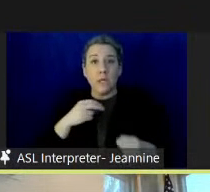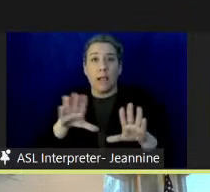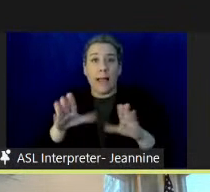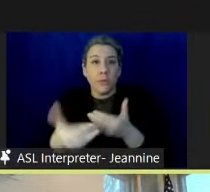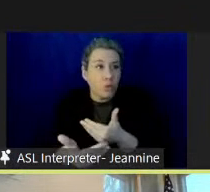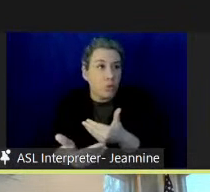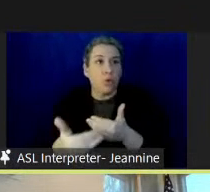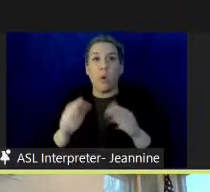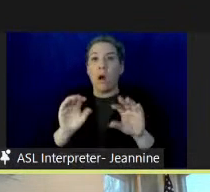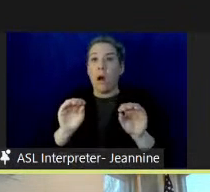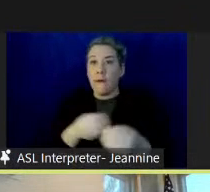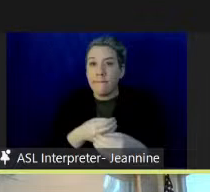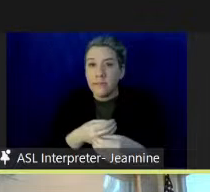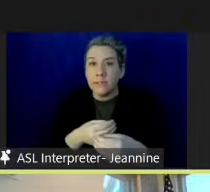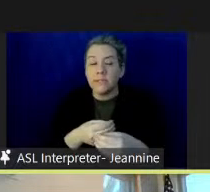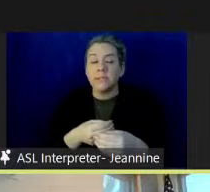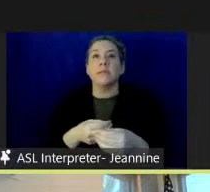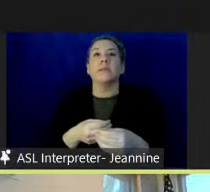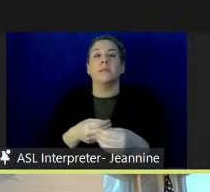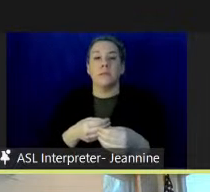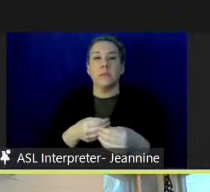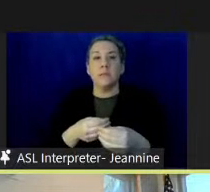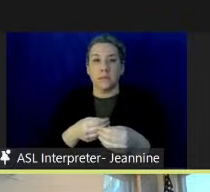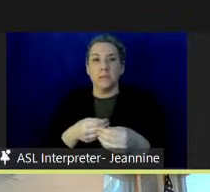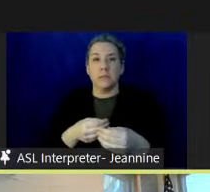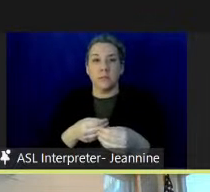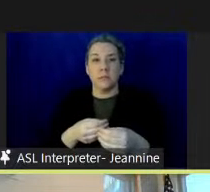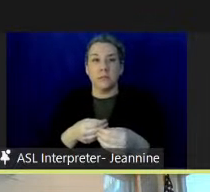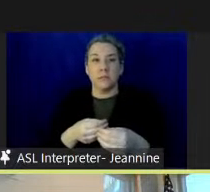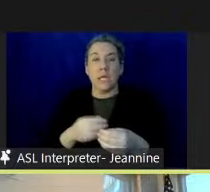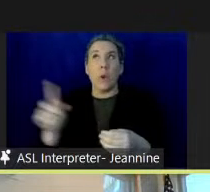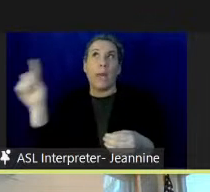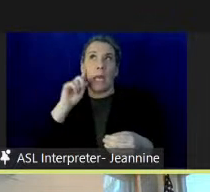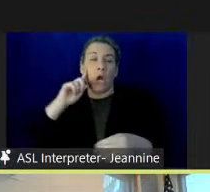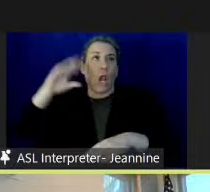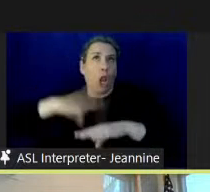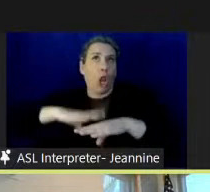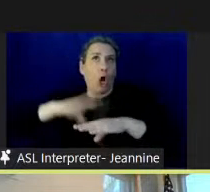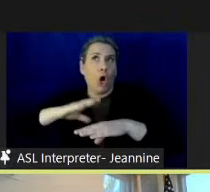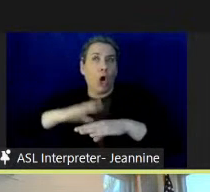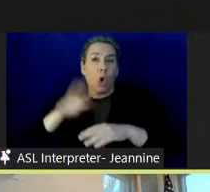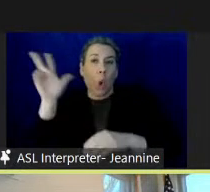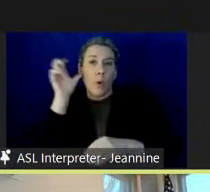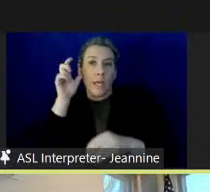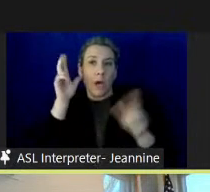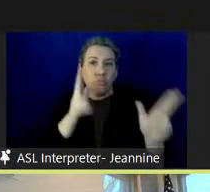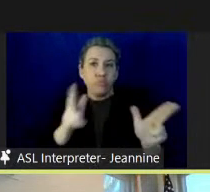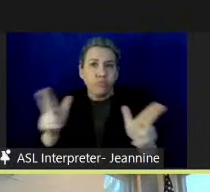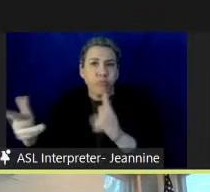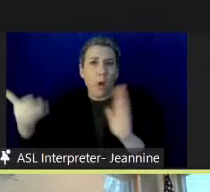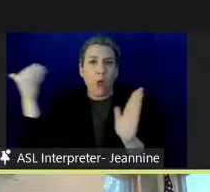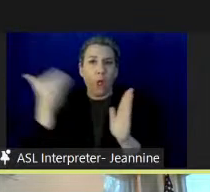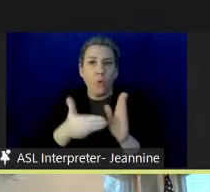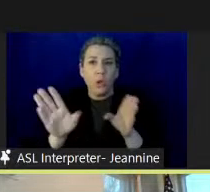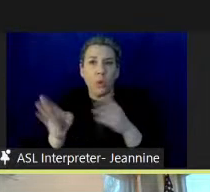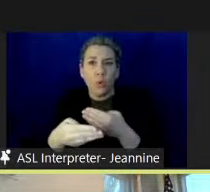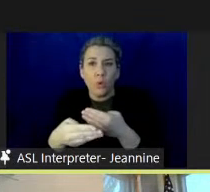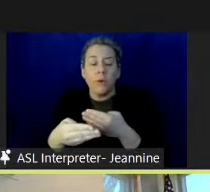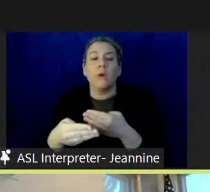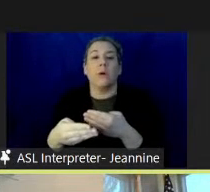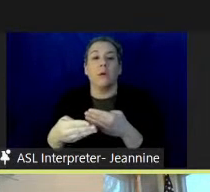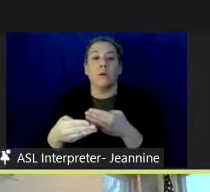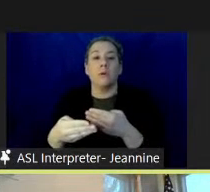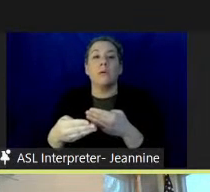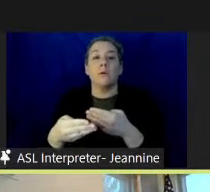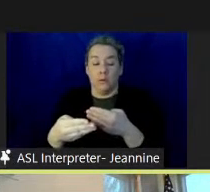or in an office, and we get the alert to lock down, or we hear gunfire in close proximity to us, we're going to turn this